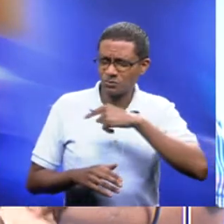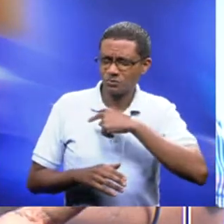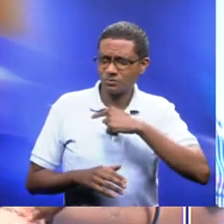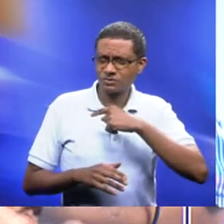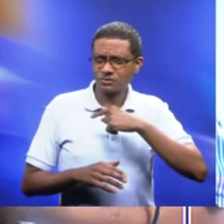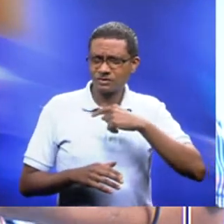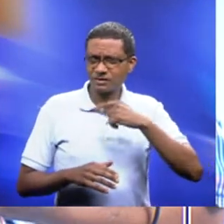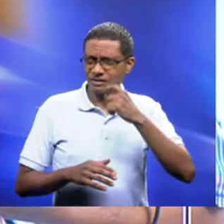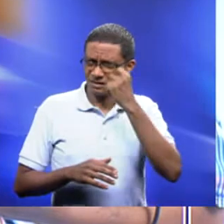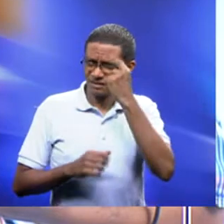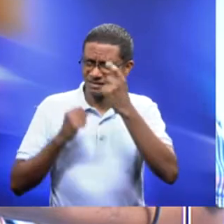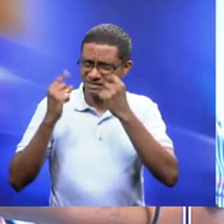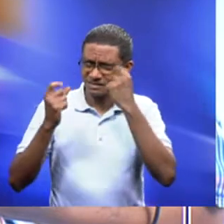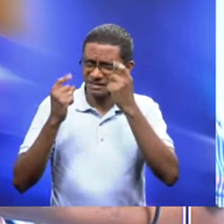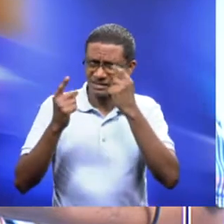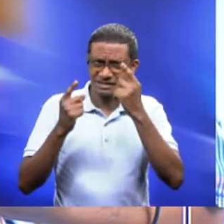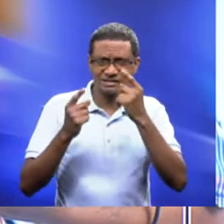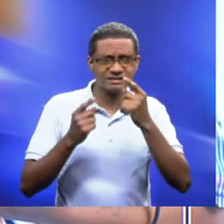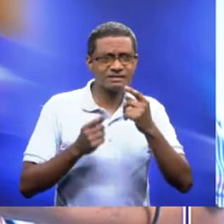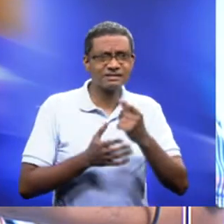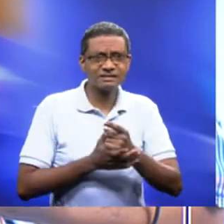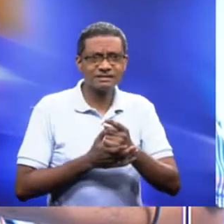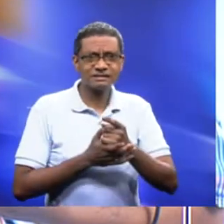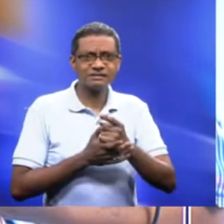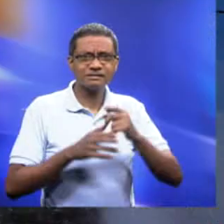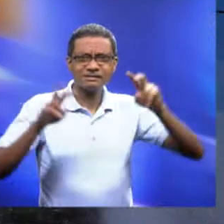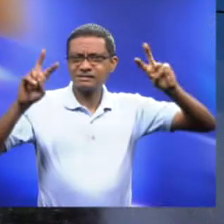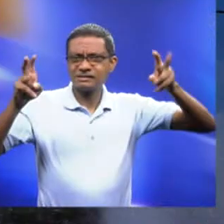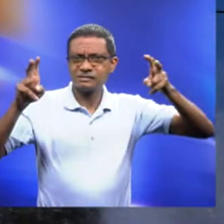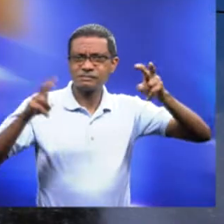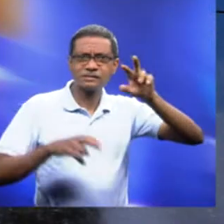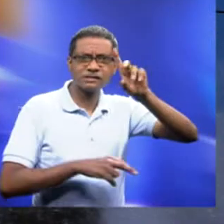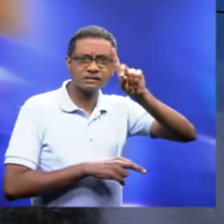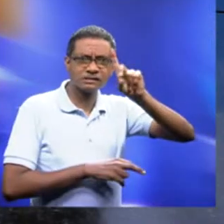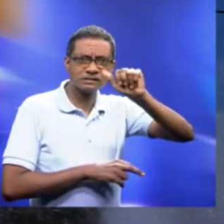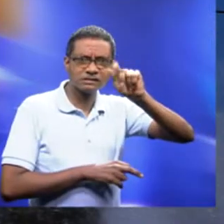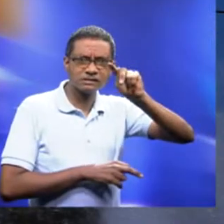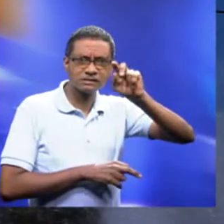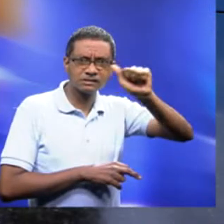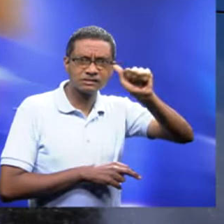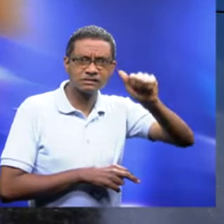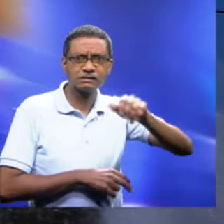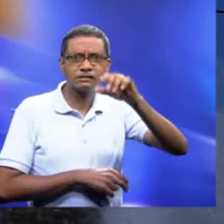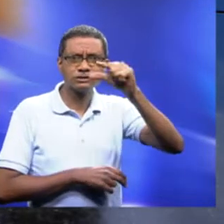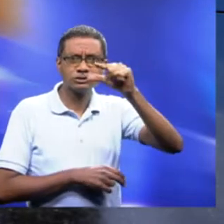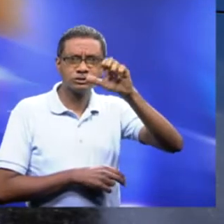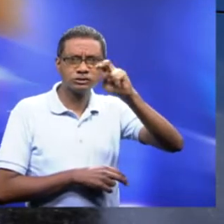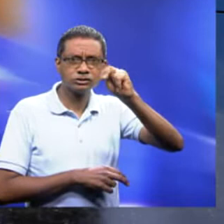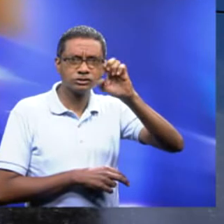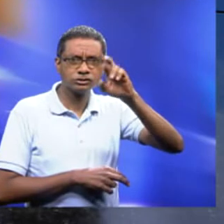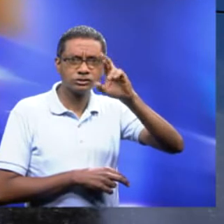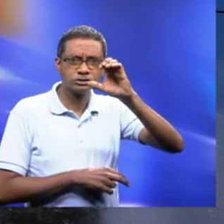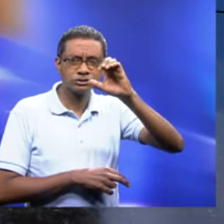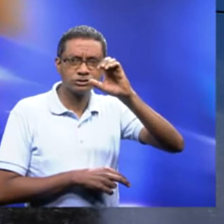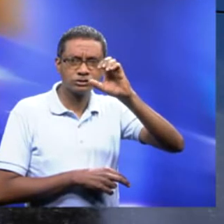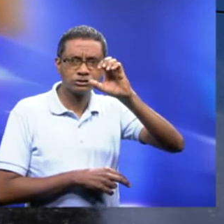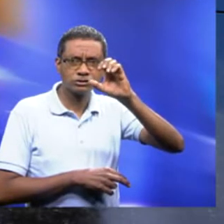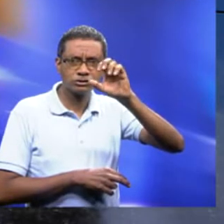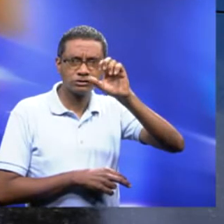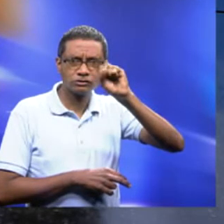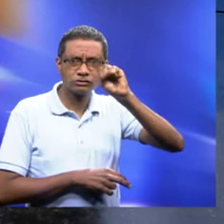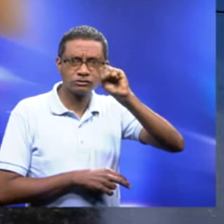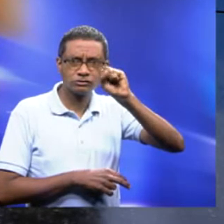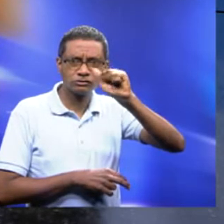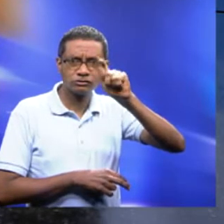data generation? Yeah, well, data is really the assembly of facts and analysis that we can utilize